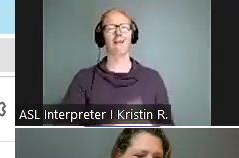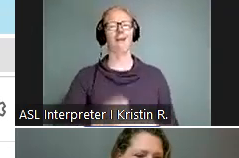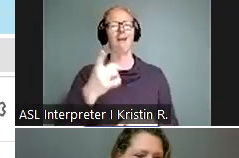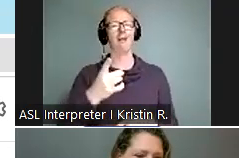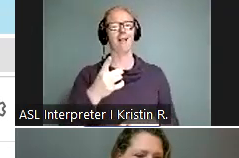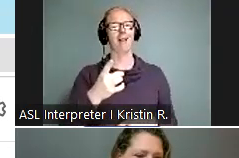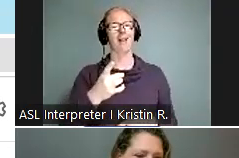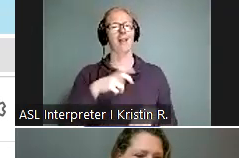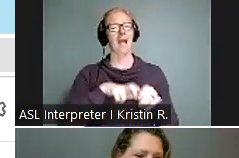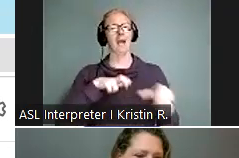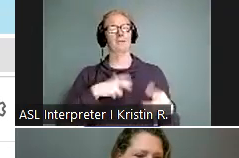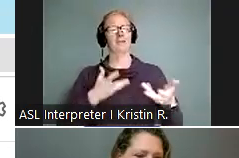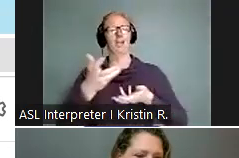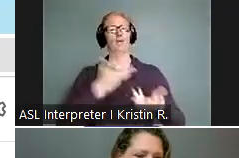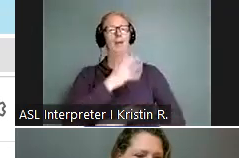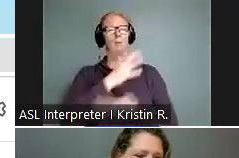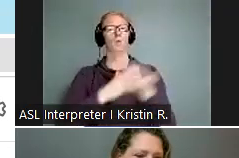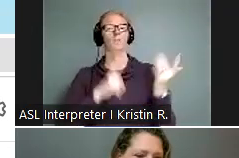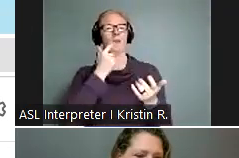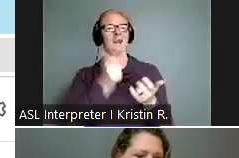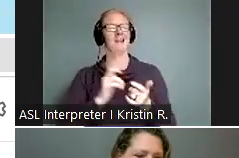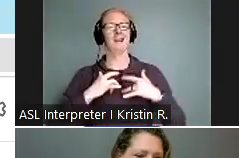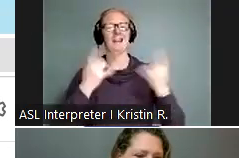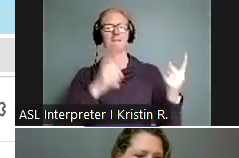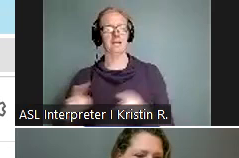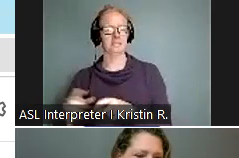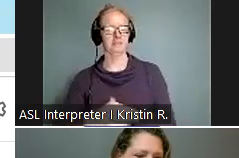opt out of interactive portions of events.